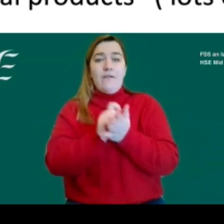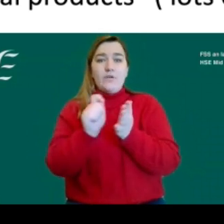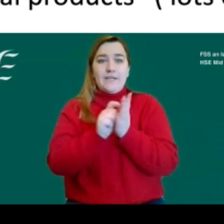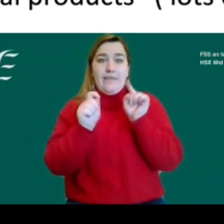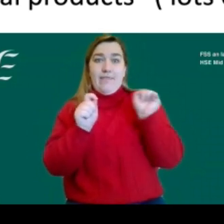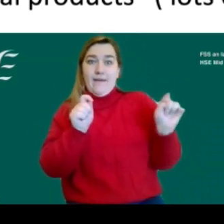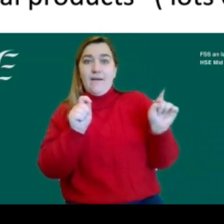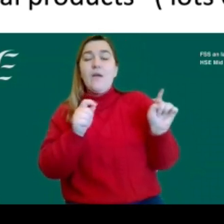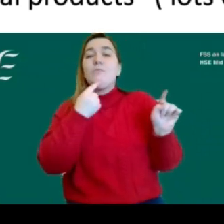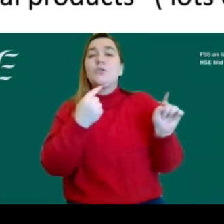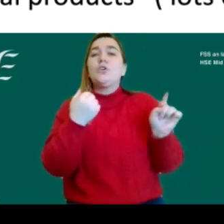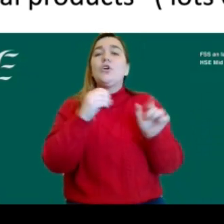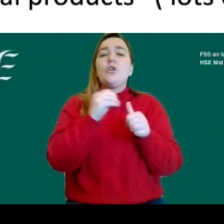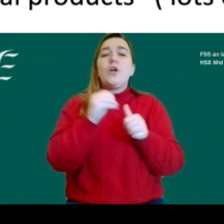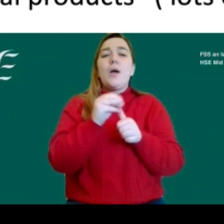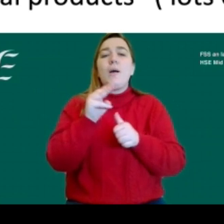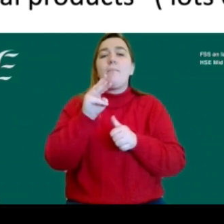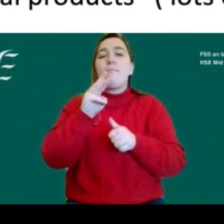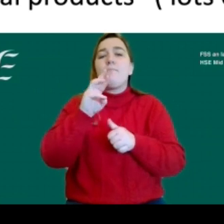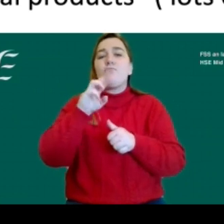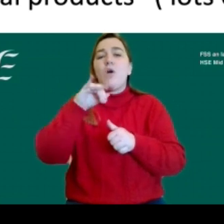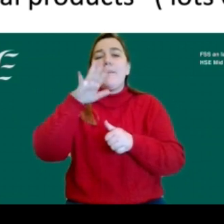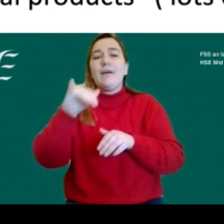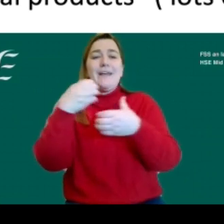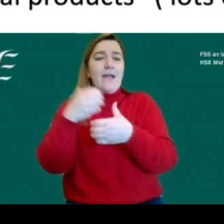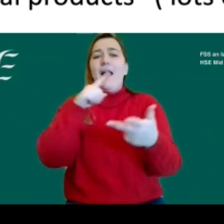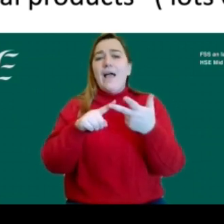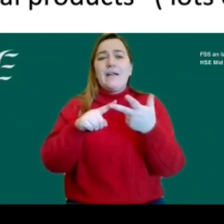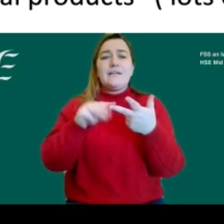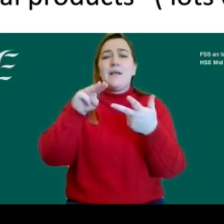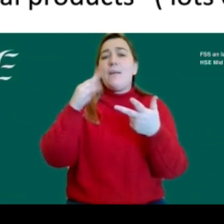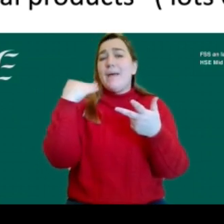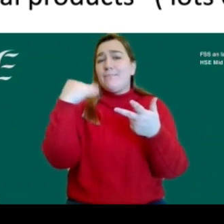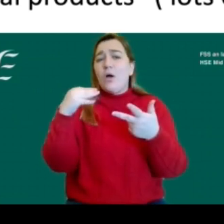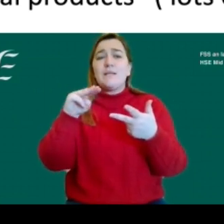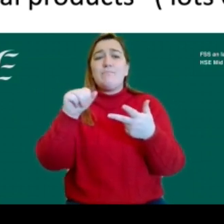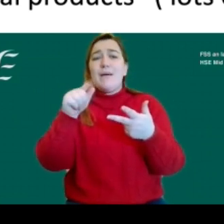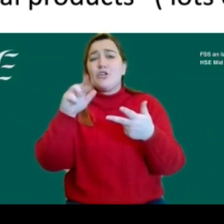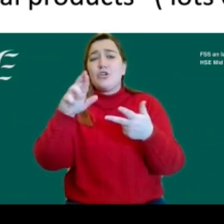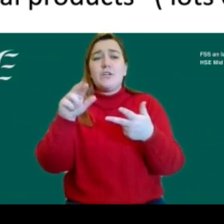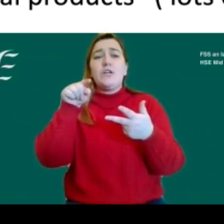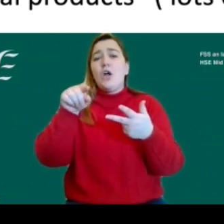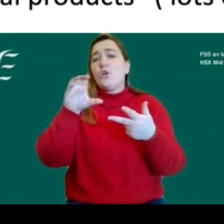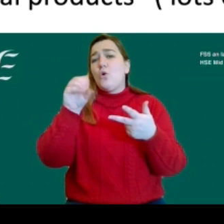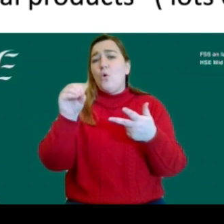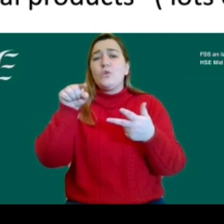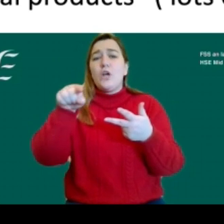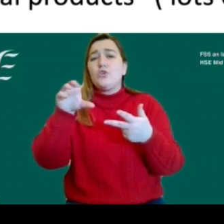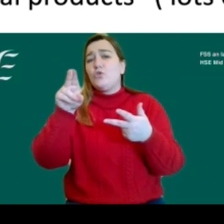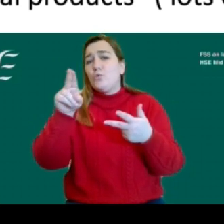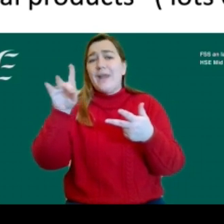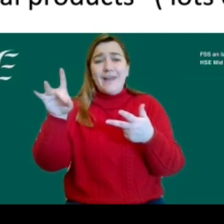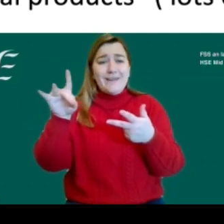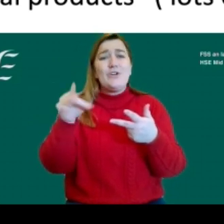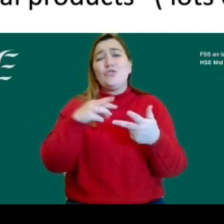But there's other ones, the Primary Care Women's Health Forum.org and menopausematters.co.uk kind of good stuff on it too. And I suppose for the woman, it's good to set out the